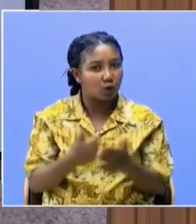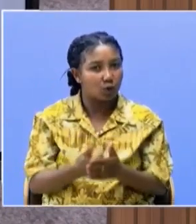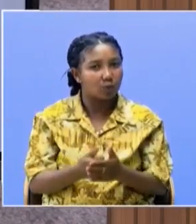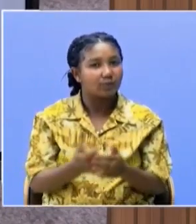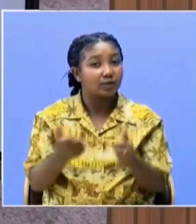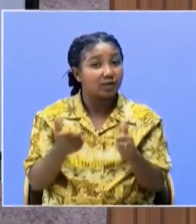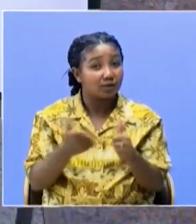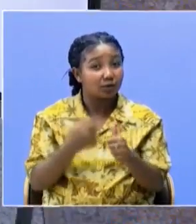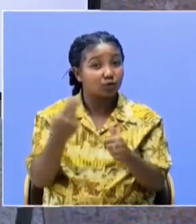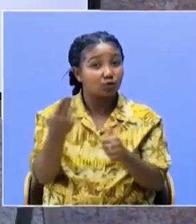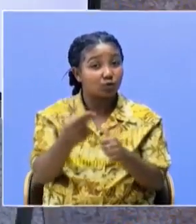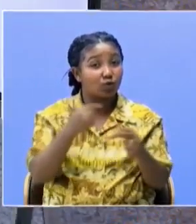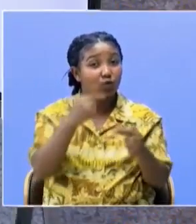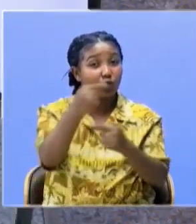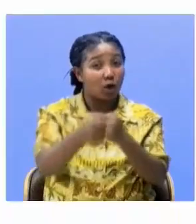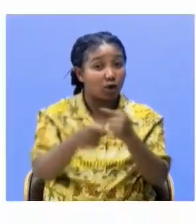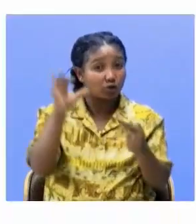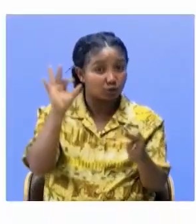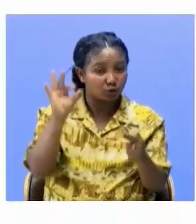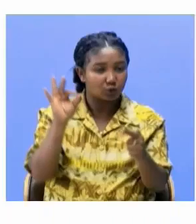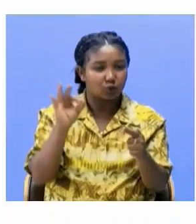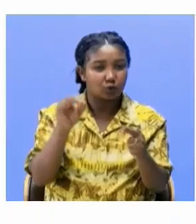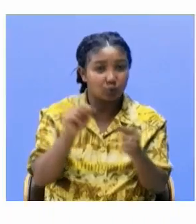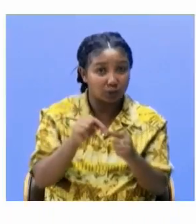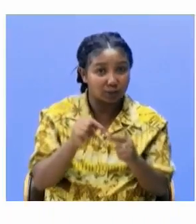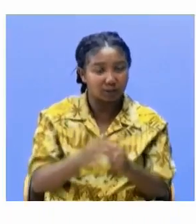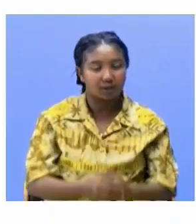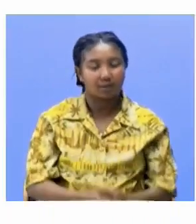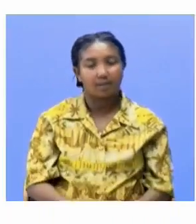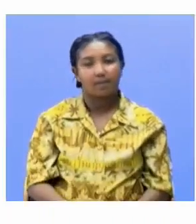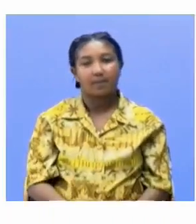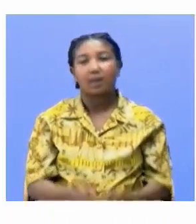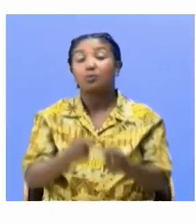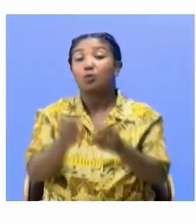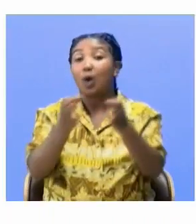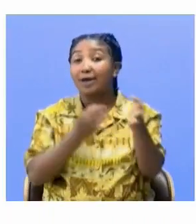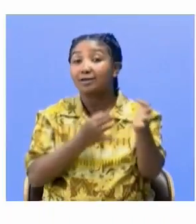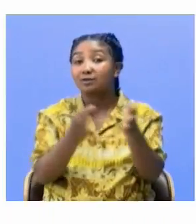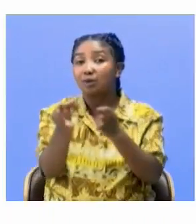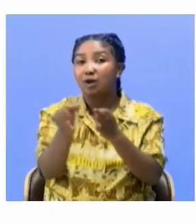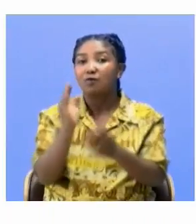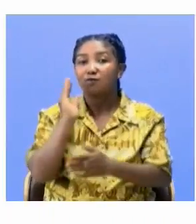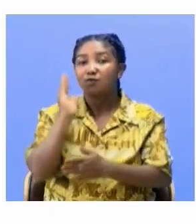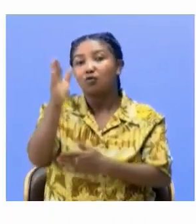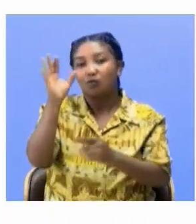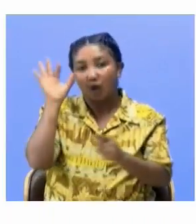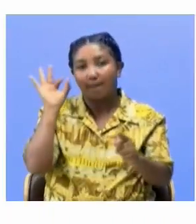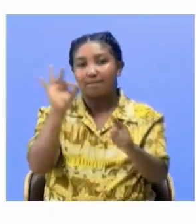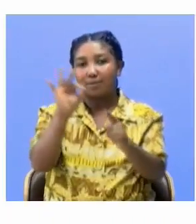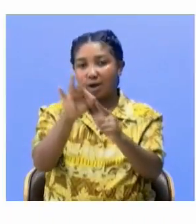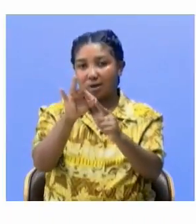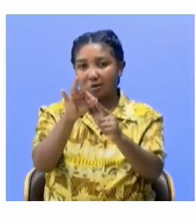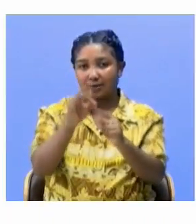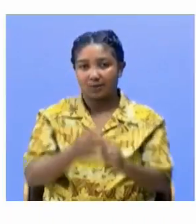first use of going to is, 1, to express future